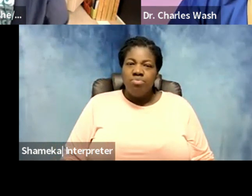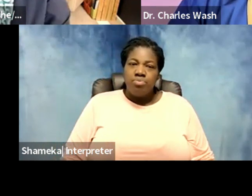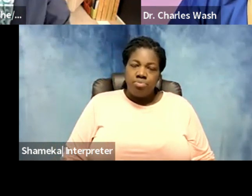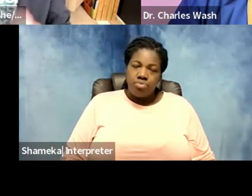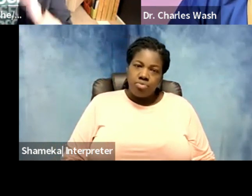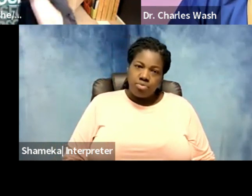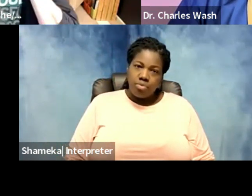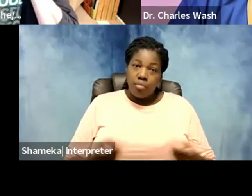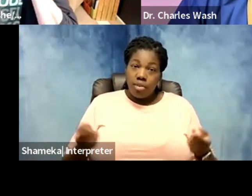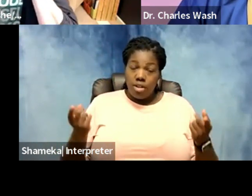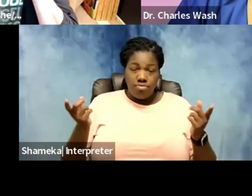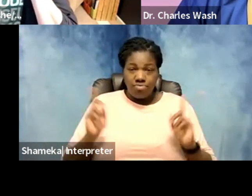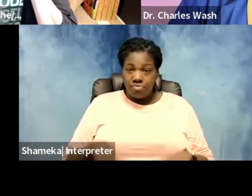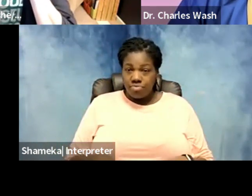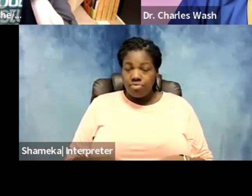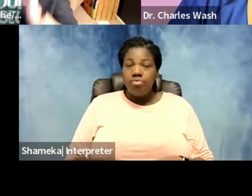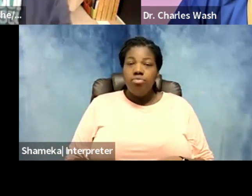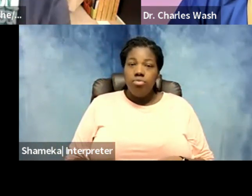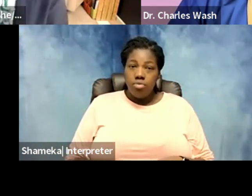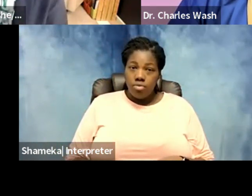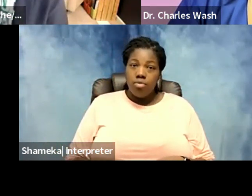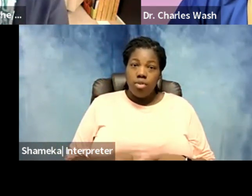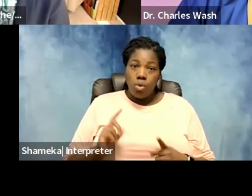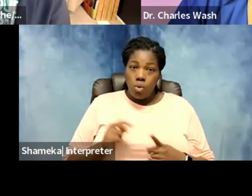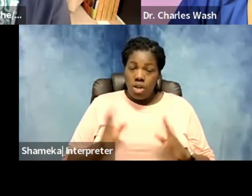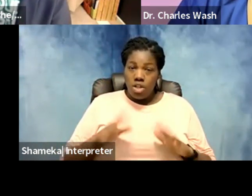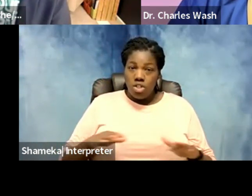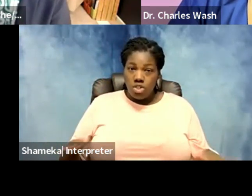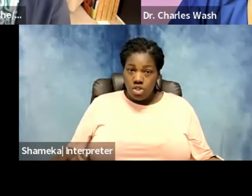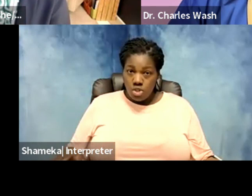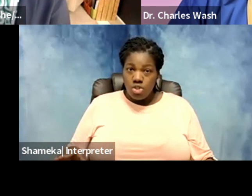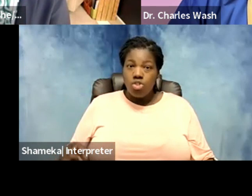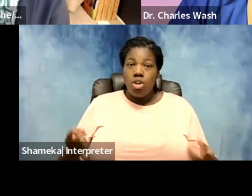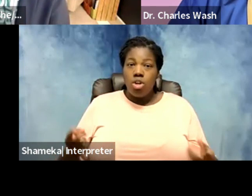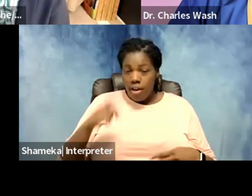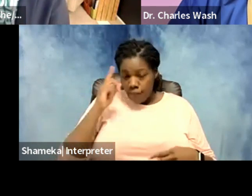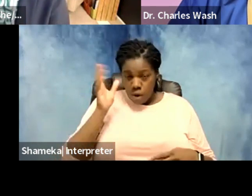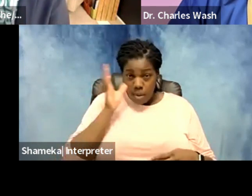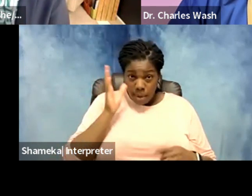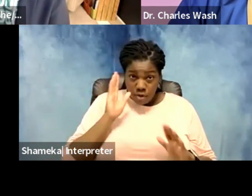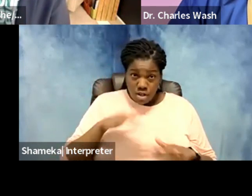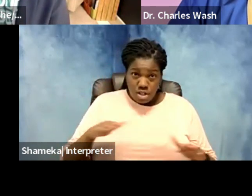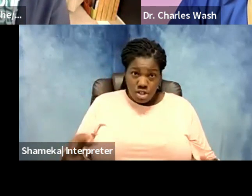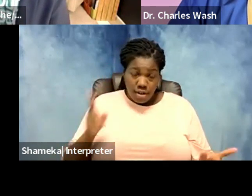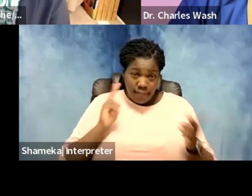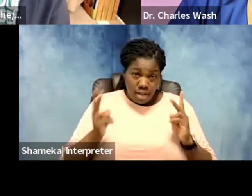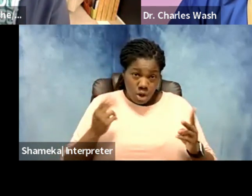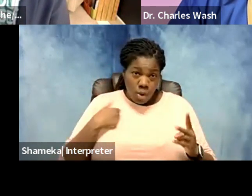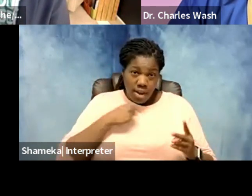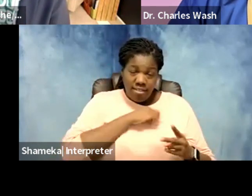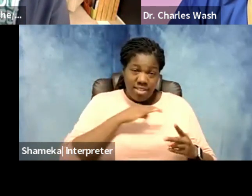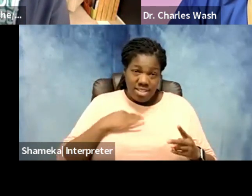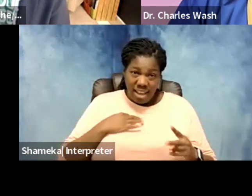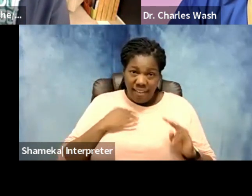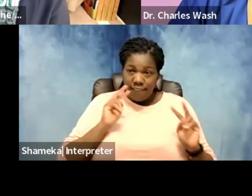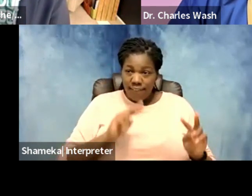Absolutely, agreed. And even having, because when the children do come in for parent-child visitation, we have staff generally supervising. So